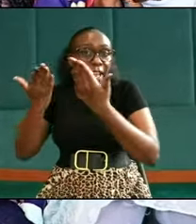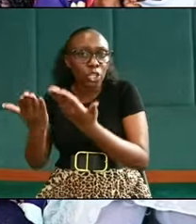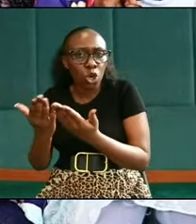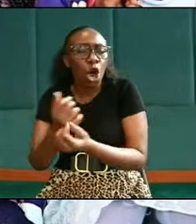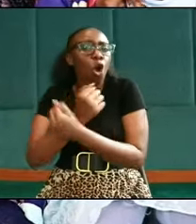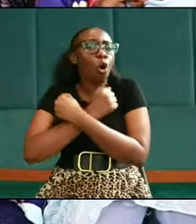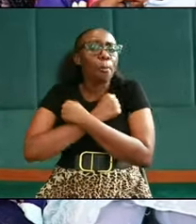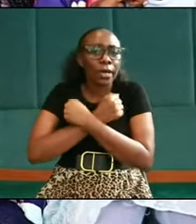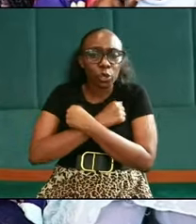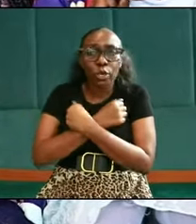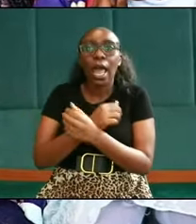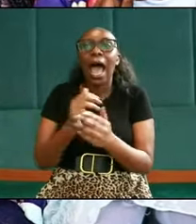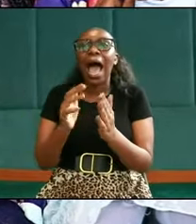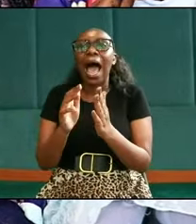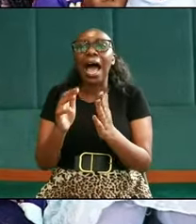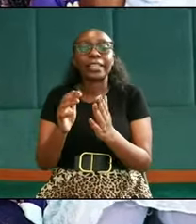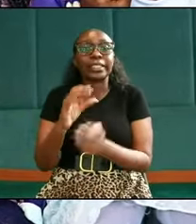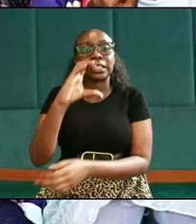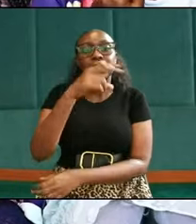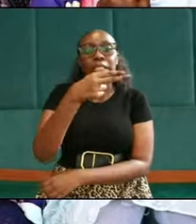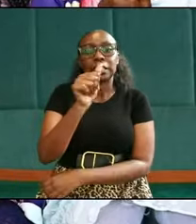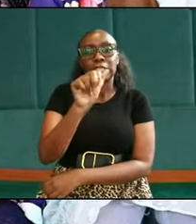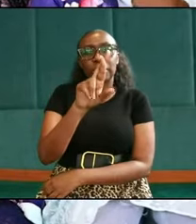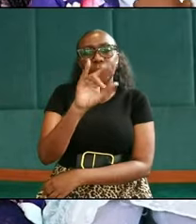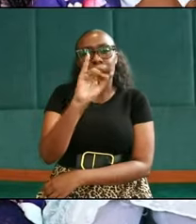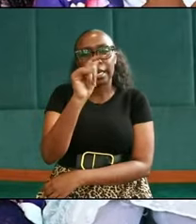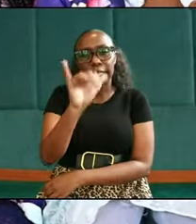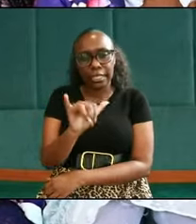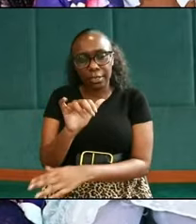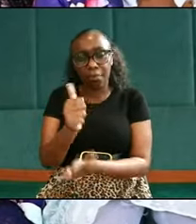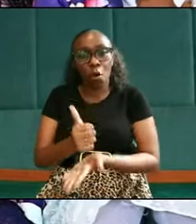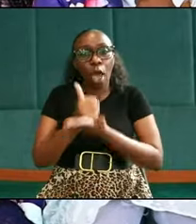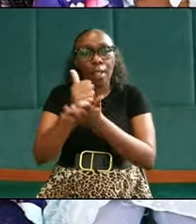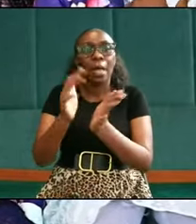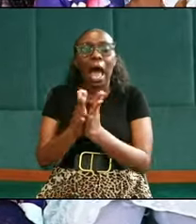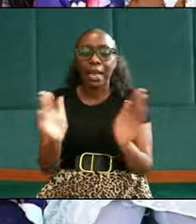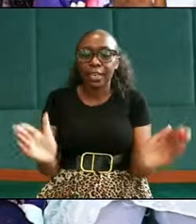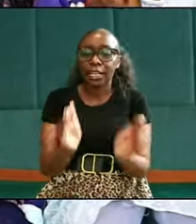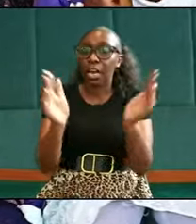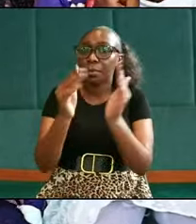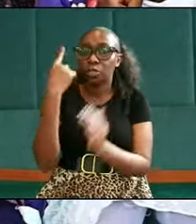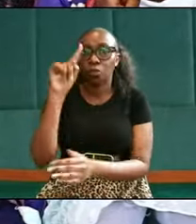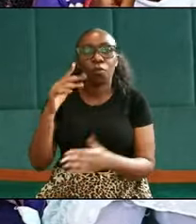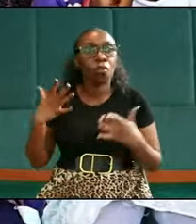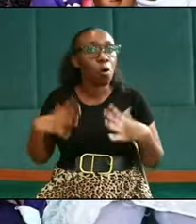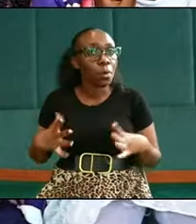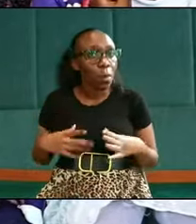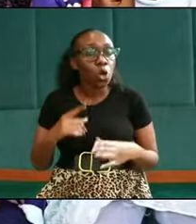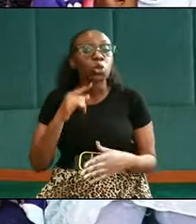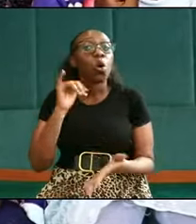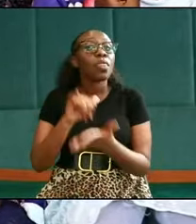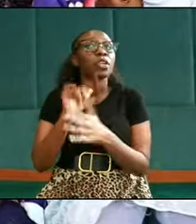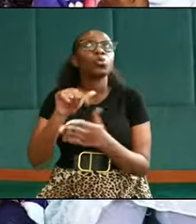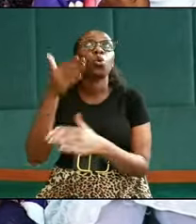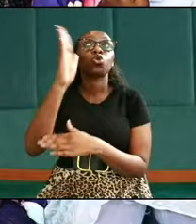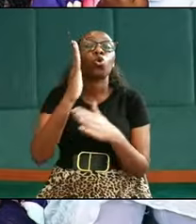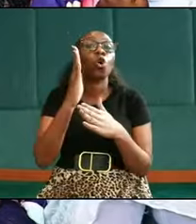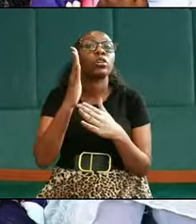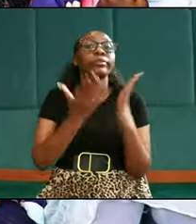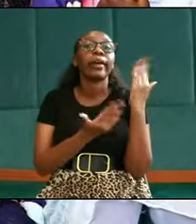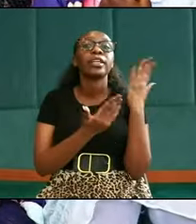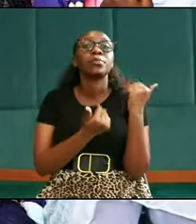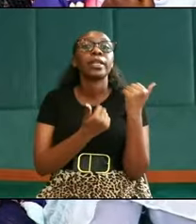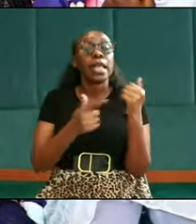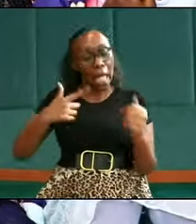and charity for help and encouragement of people, okay? So that is what God expects of us. We believe